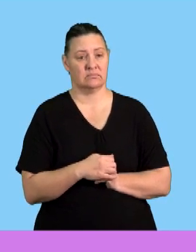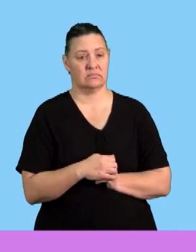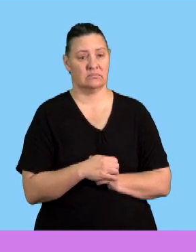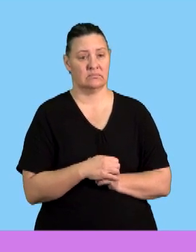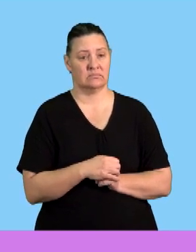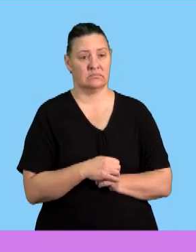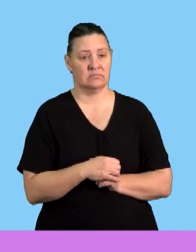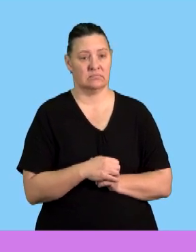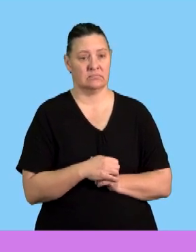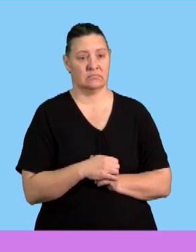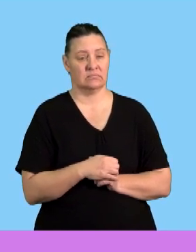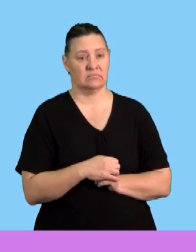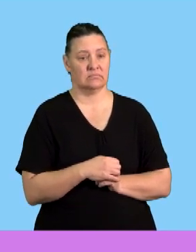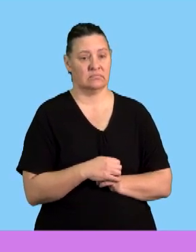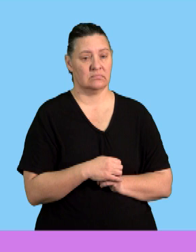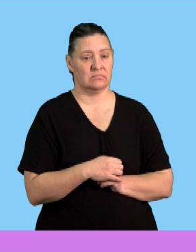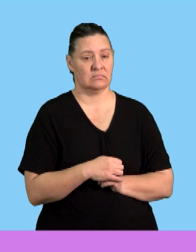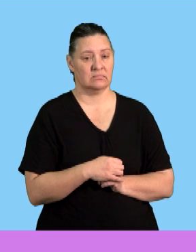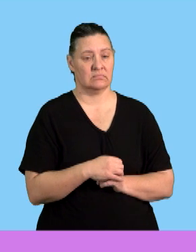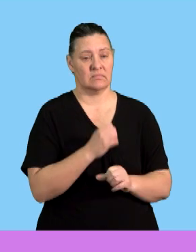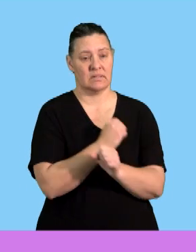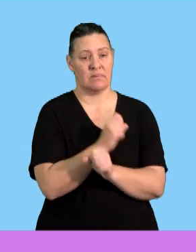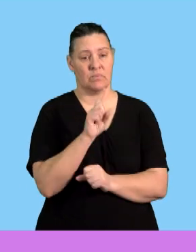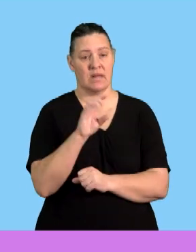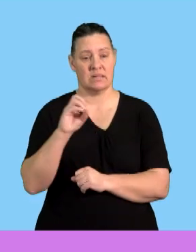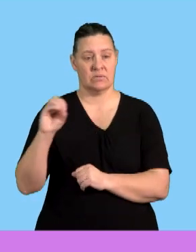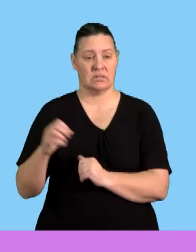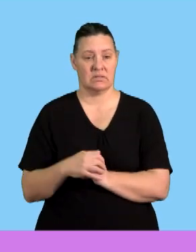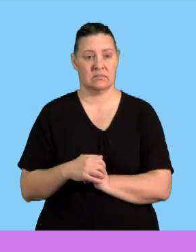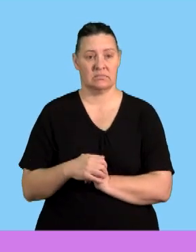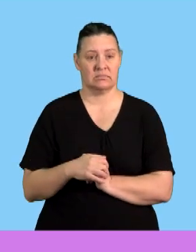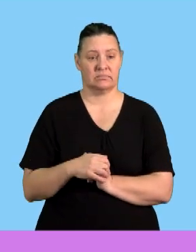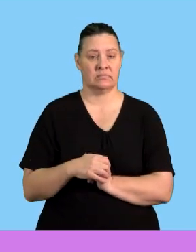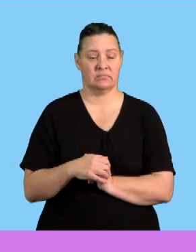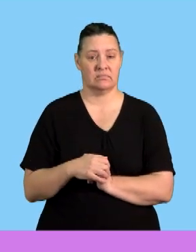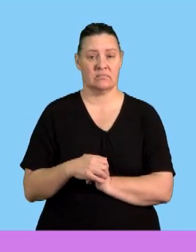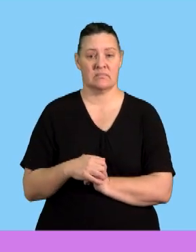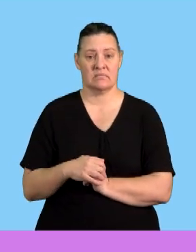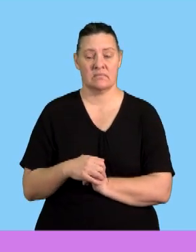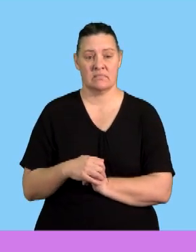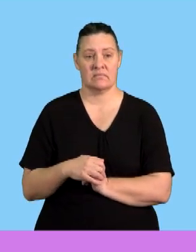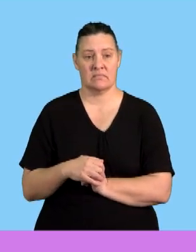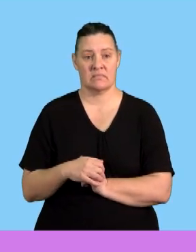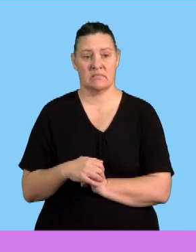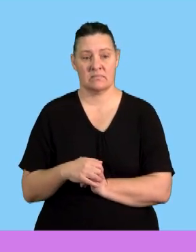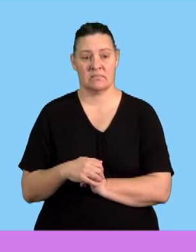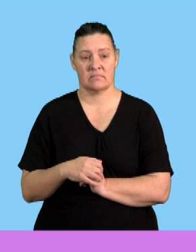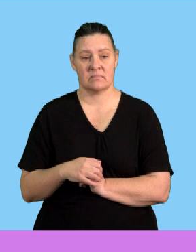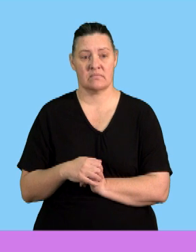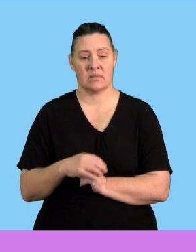5,000 Rand times 100. And then you will see